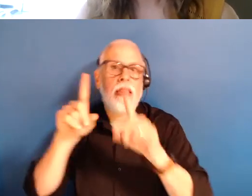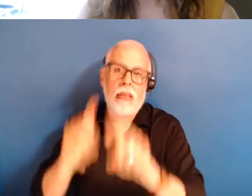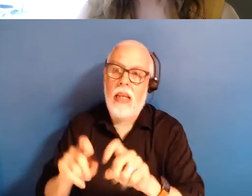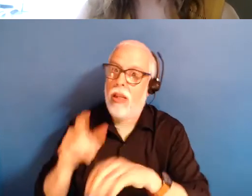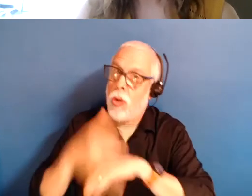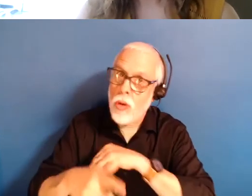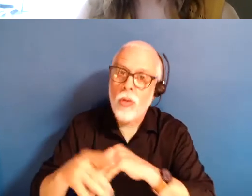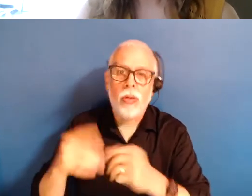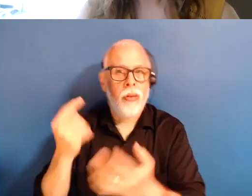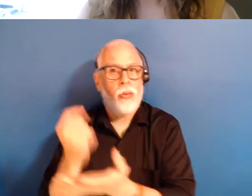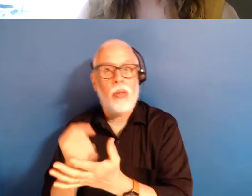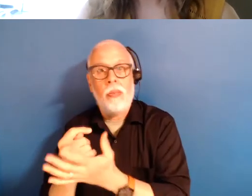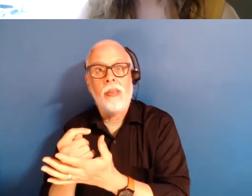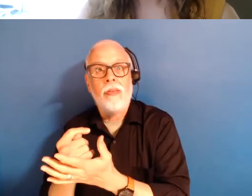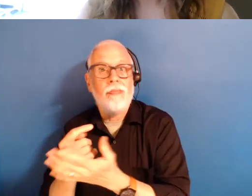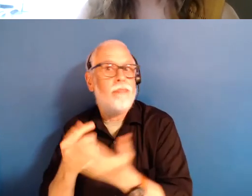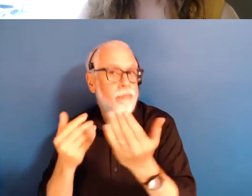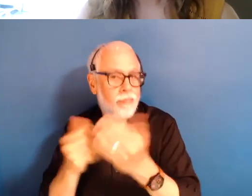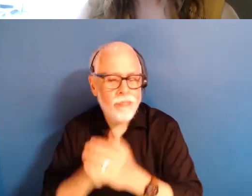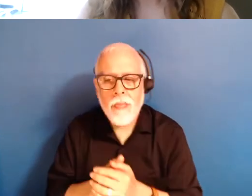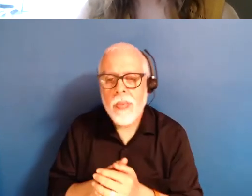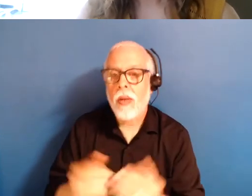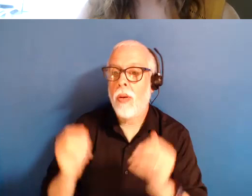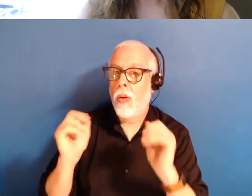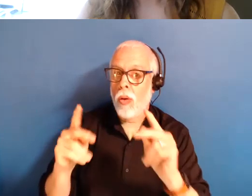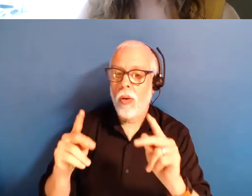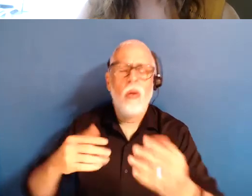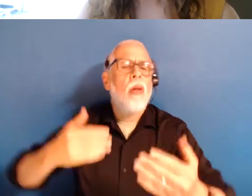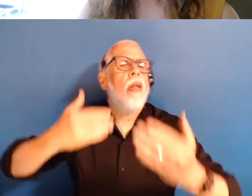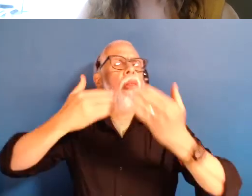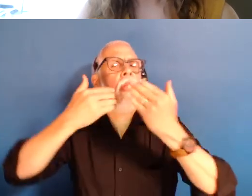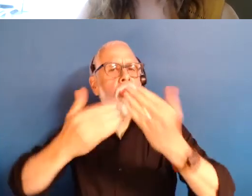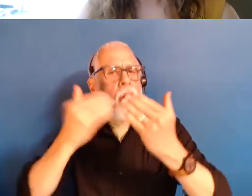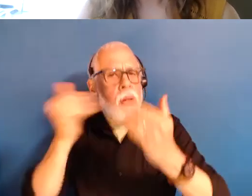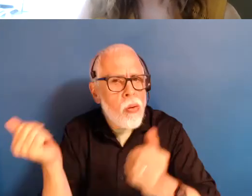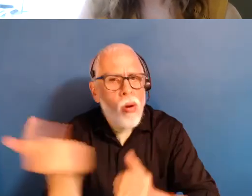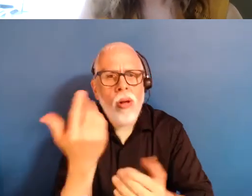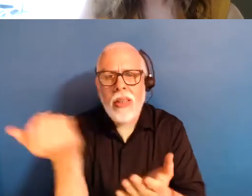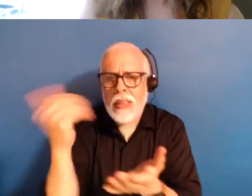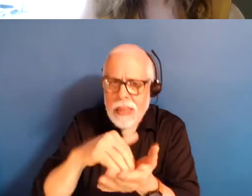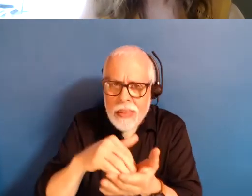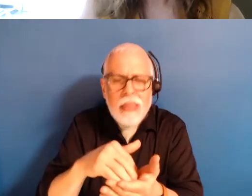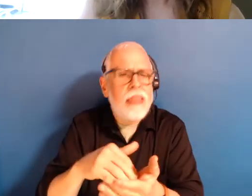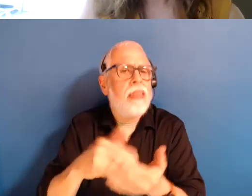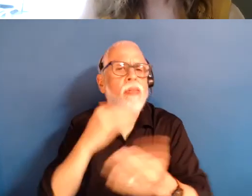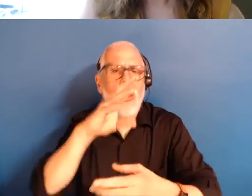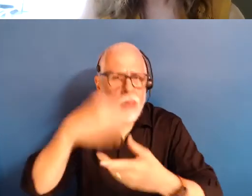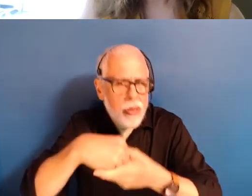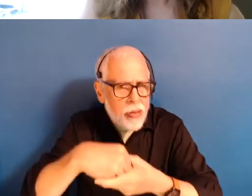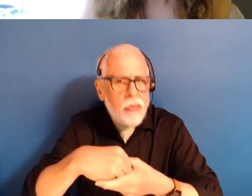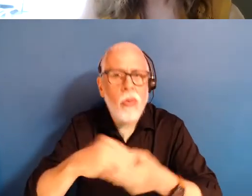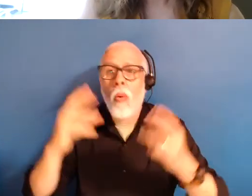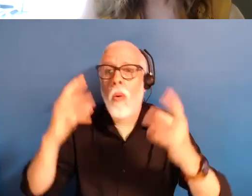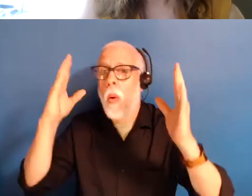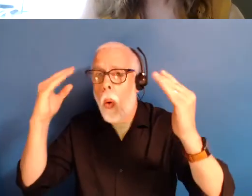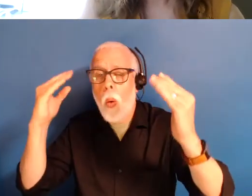early and get treatment. All right, so thank you again to all of you participating, and we hope that